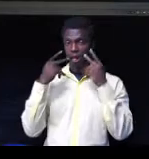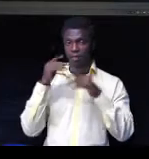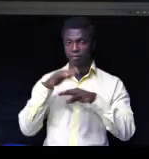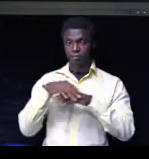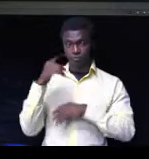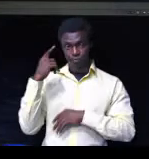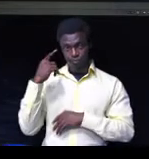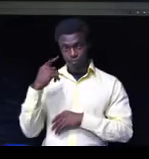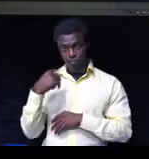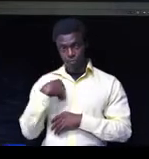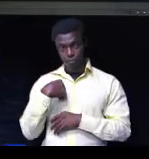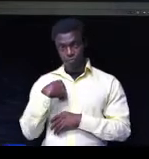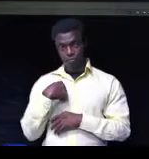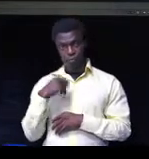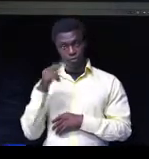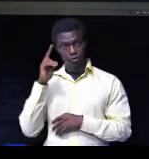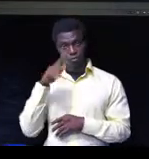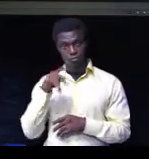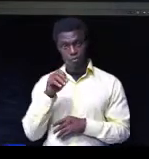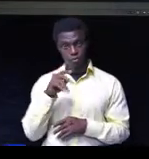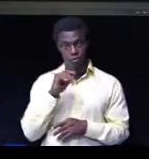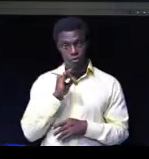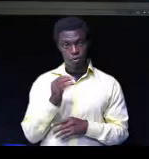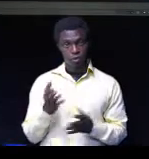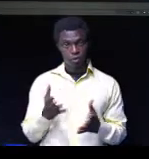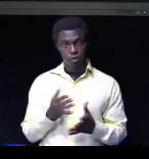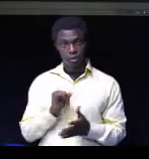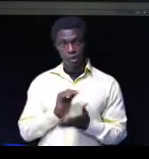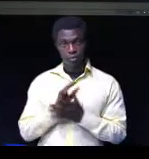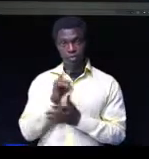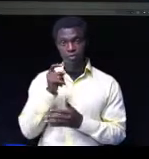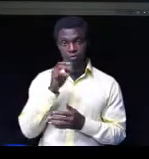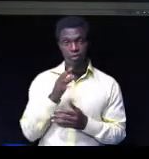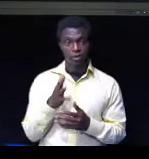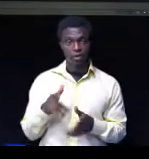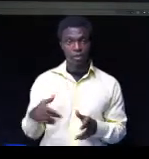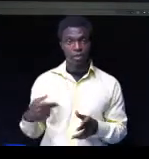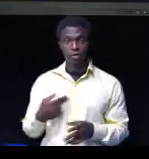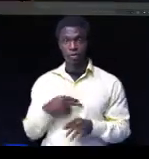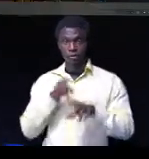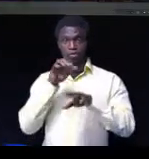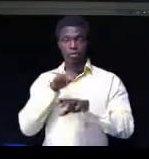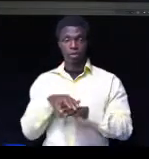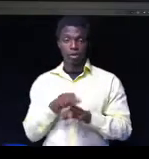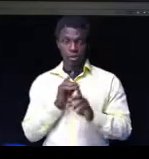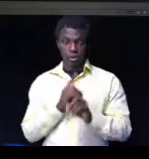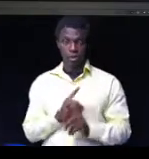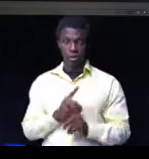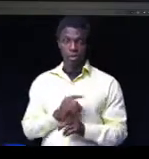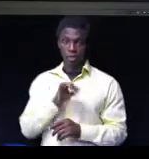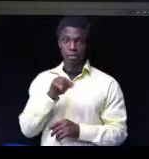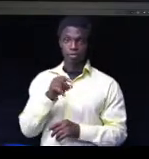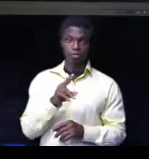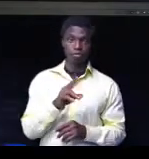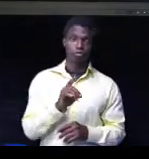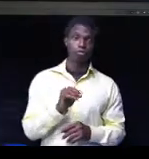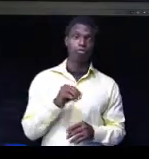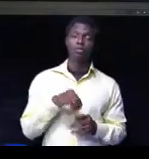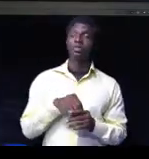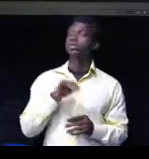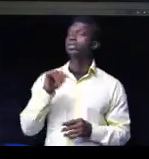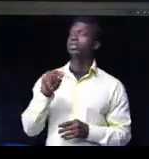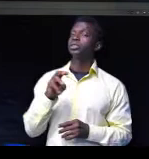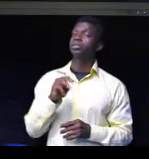Eyes on me. Uncle Popo is there. I believe you are still there. Let's look at the answers. Judo